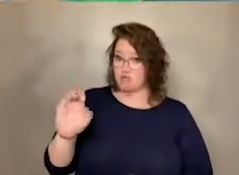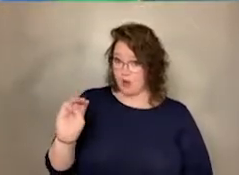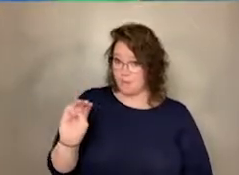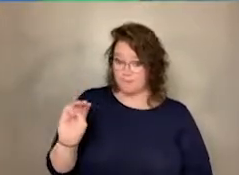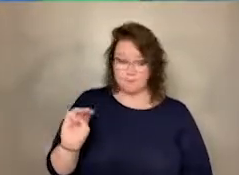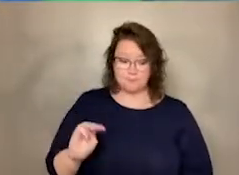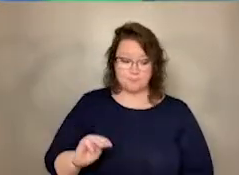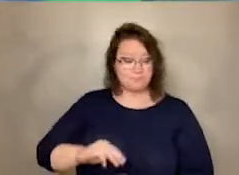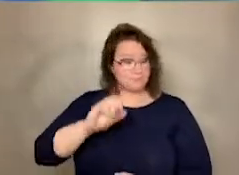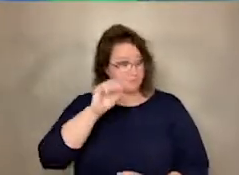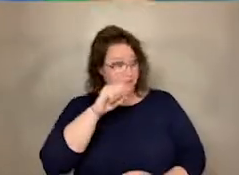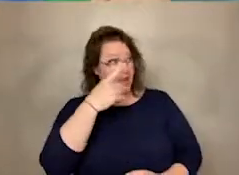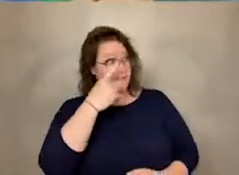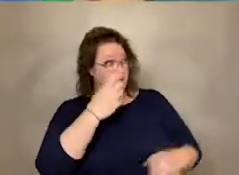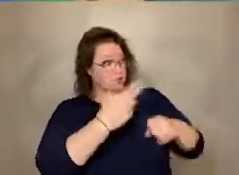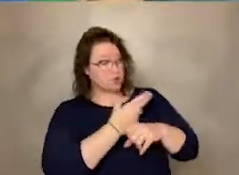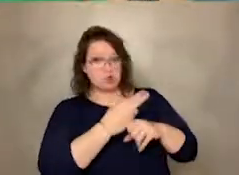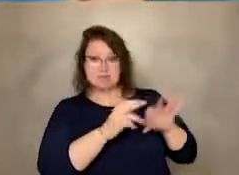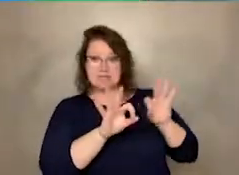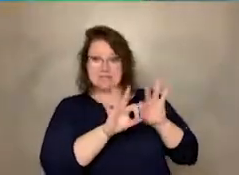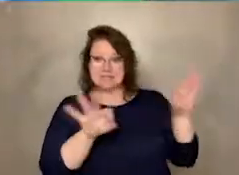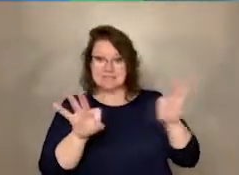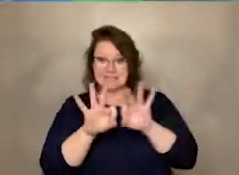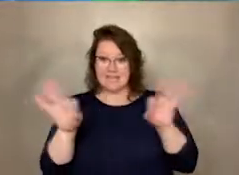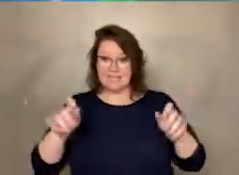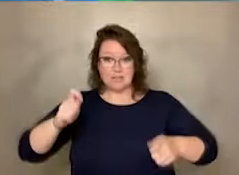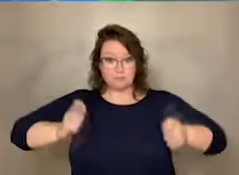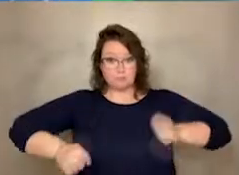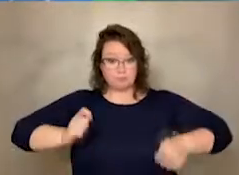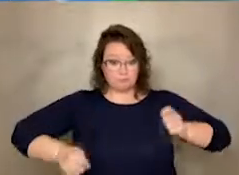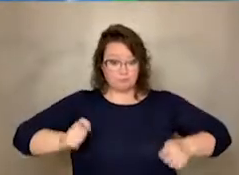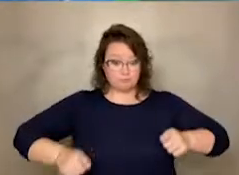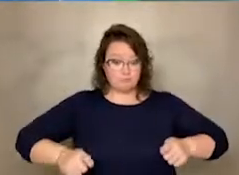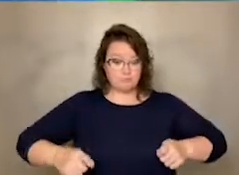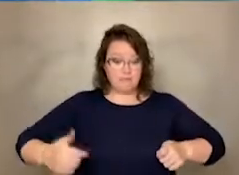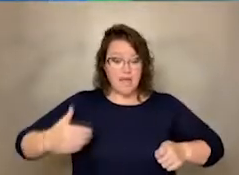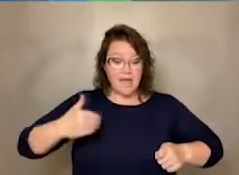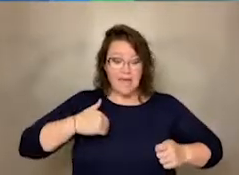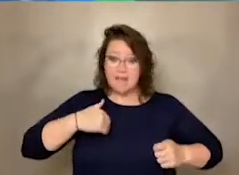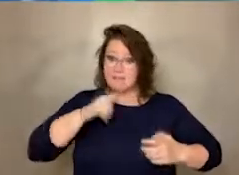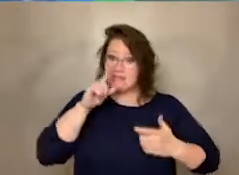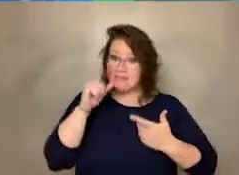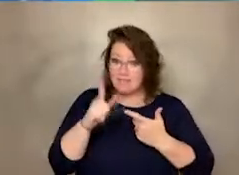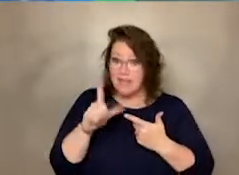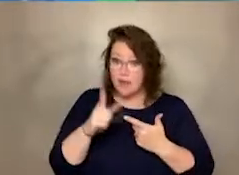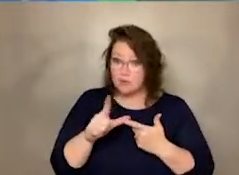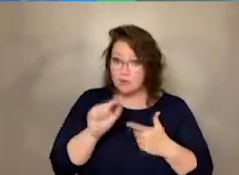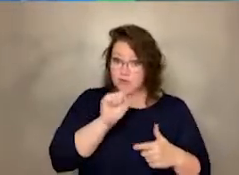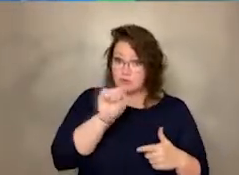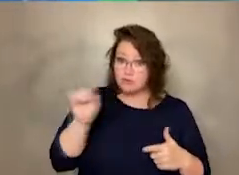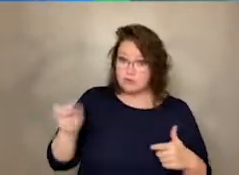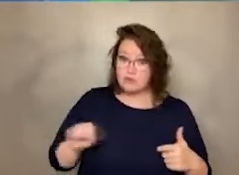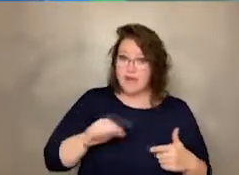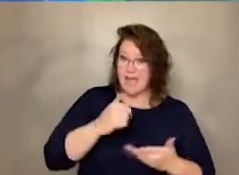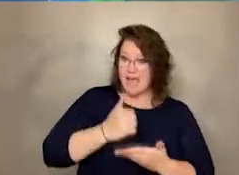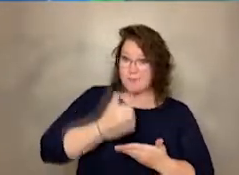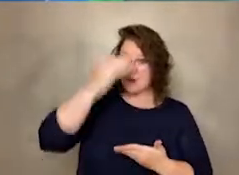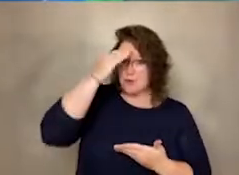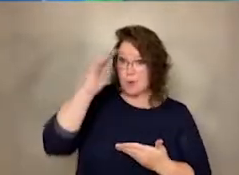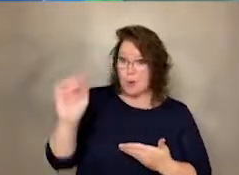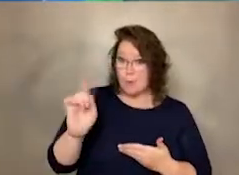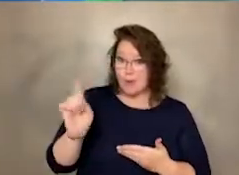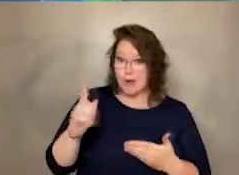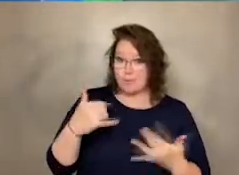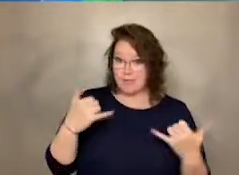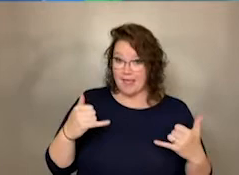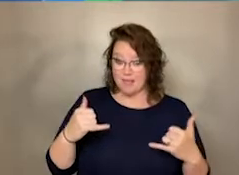instrument because you hit it with these sticks. And there are letters on here that help you know the notes. The first letter